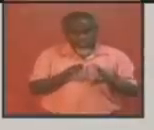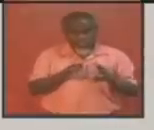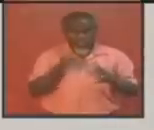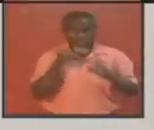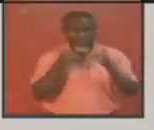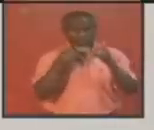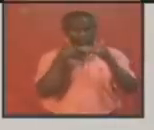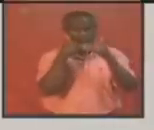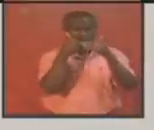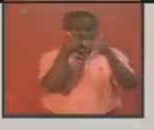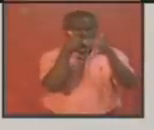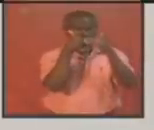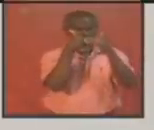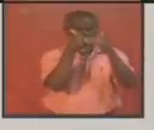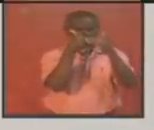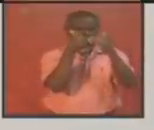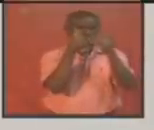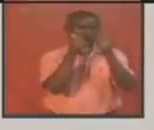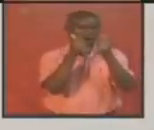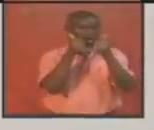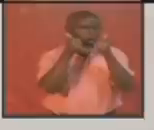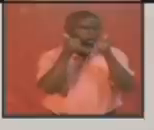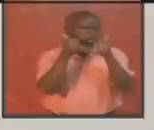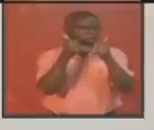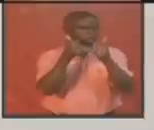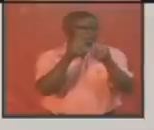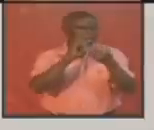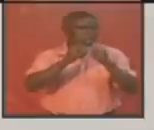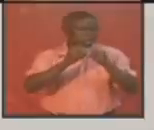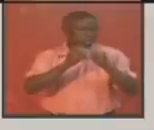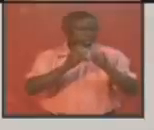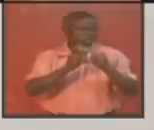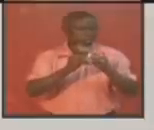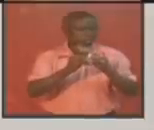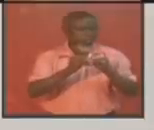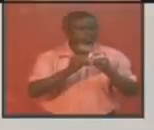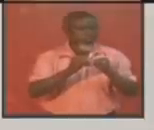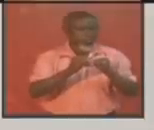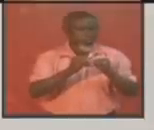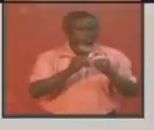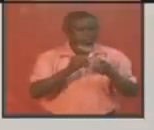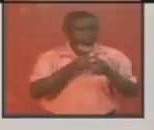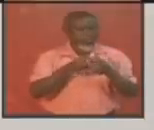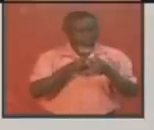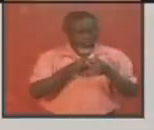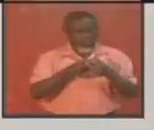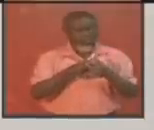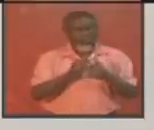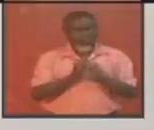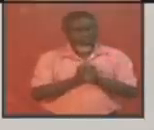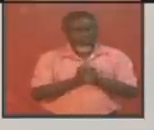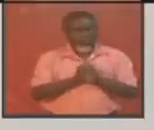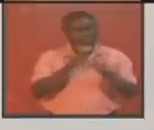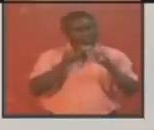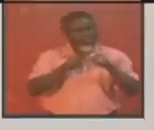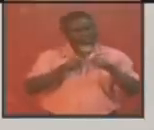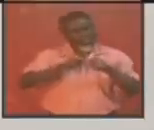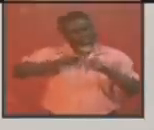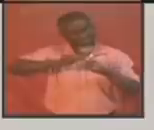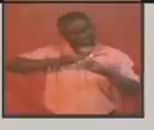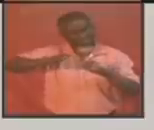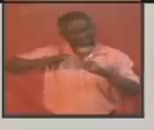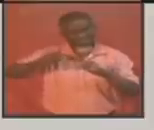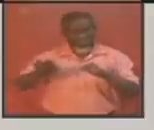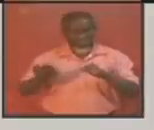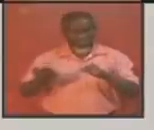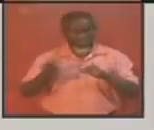those people so that we can move forward with the vaccination program. So I don't have a date for you at this time, but it really depends on a lot of factors.